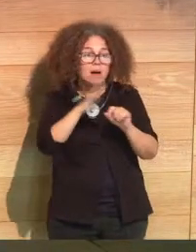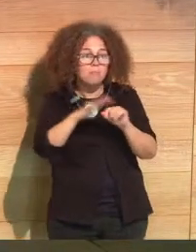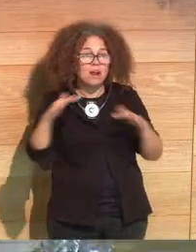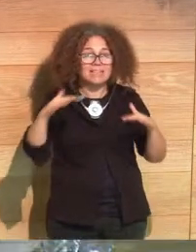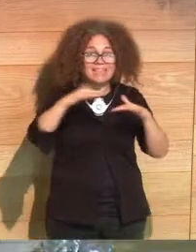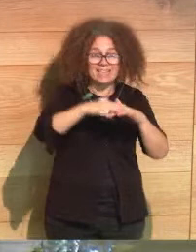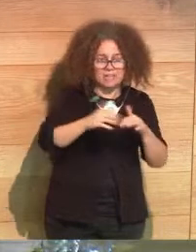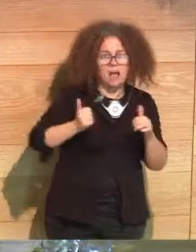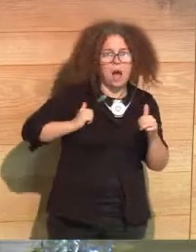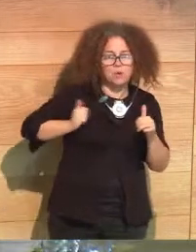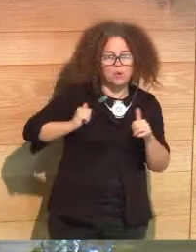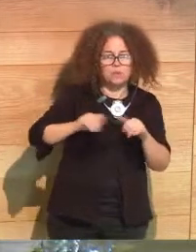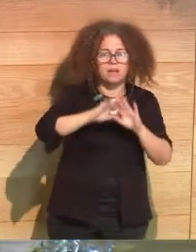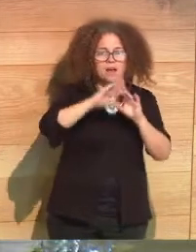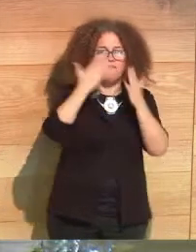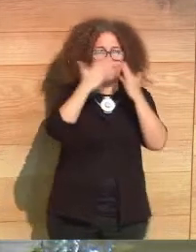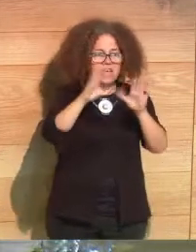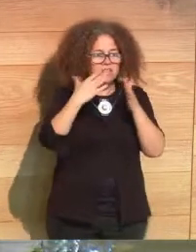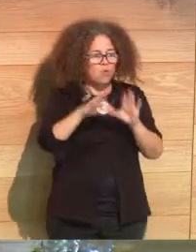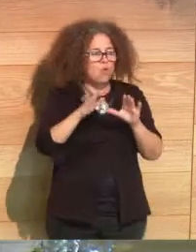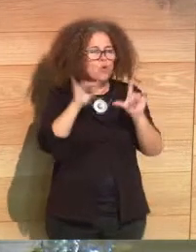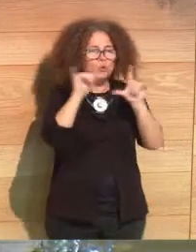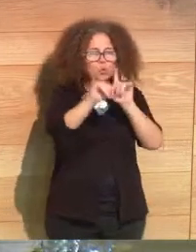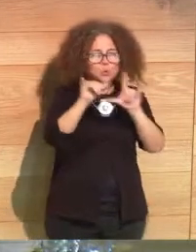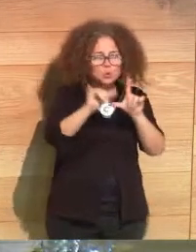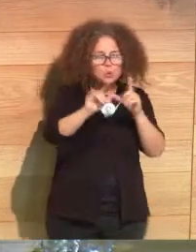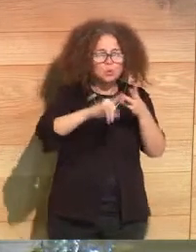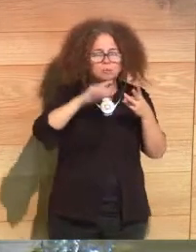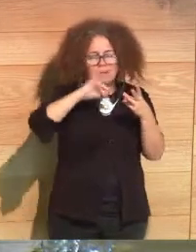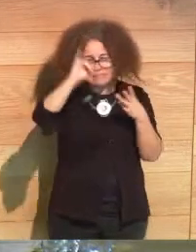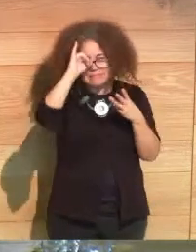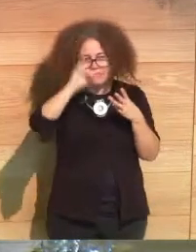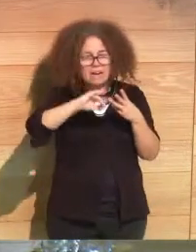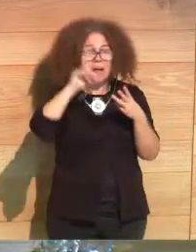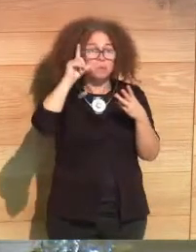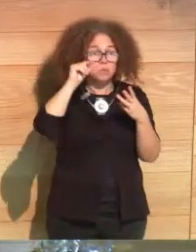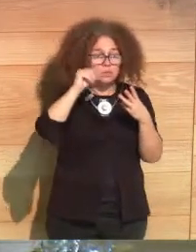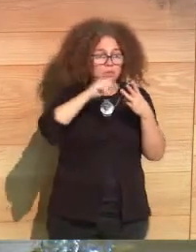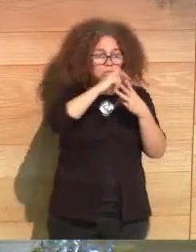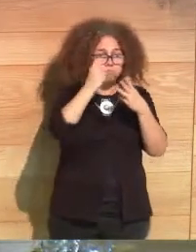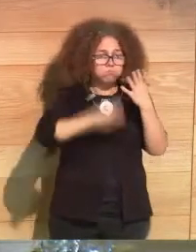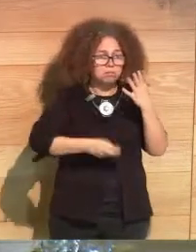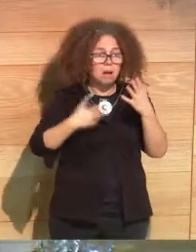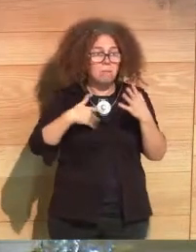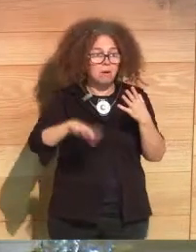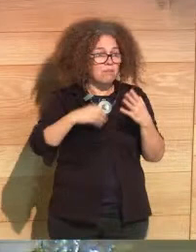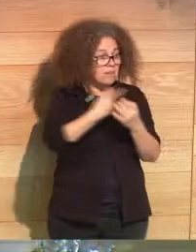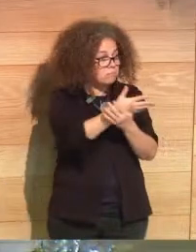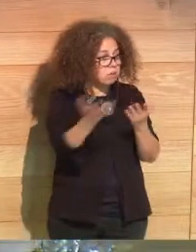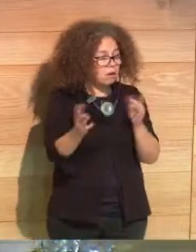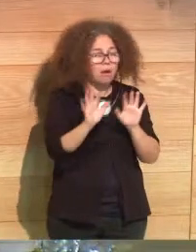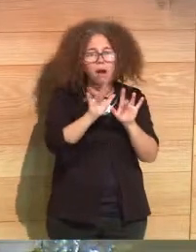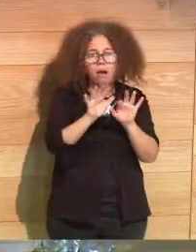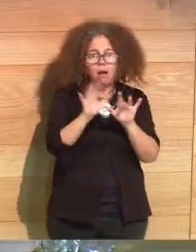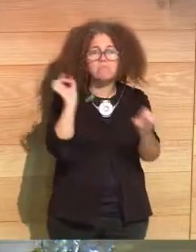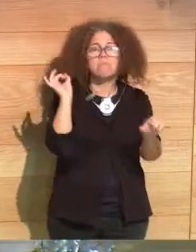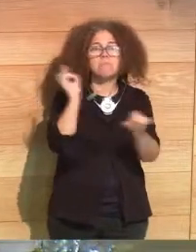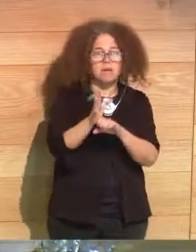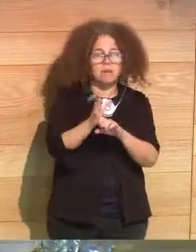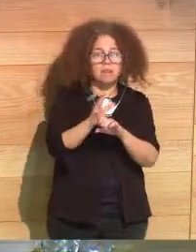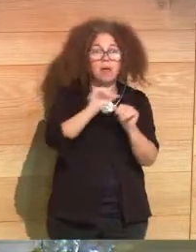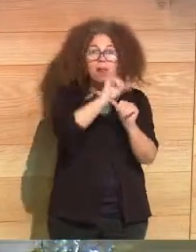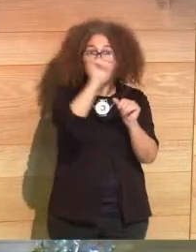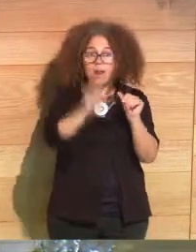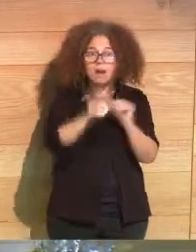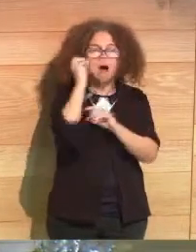channeling them through our networks, Facebook, YouTube, Instagram, Twitter. So you can